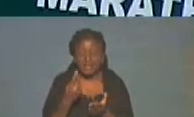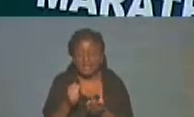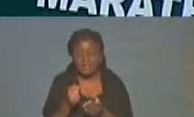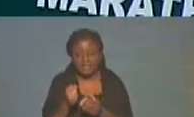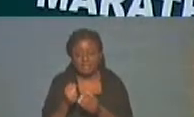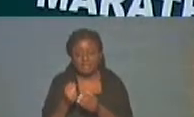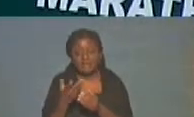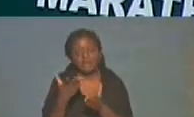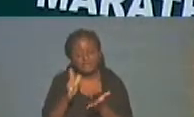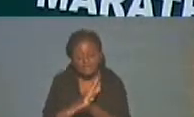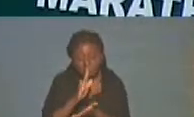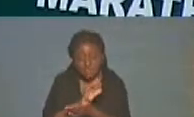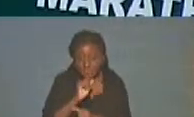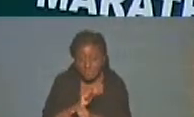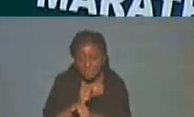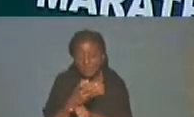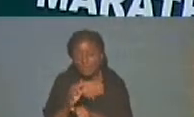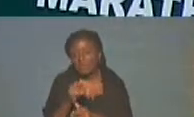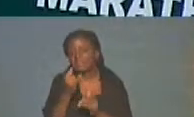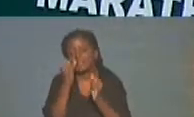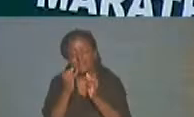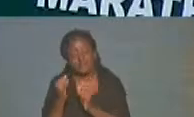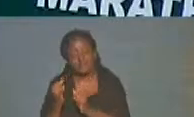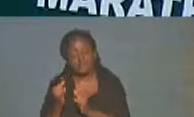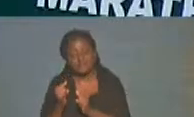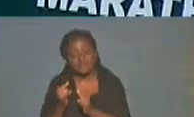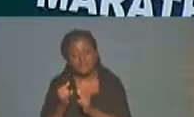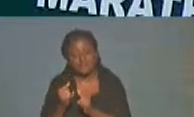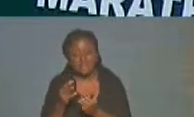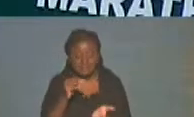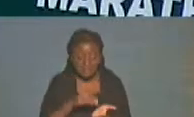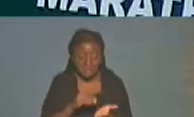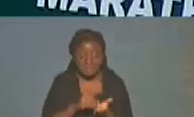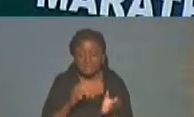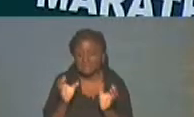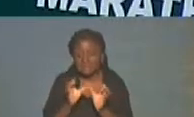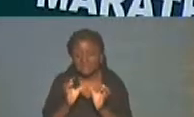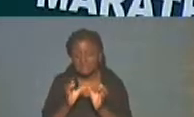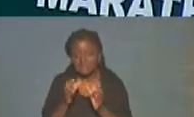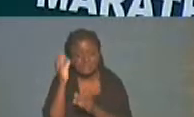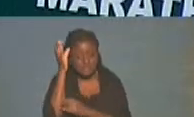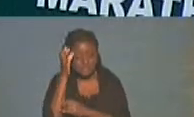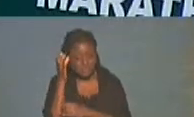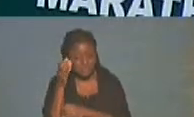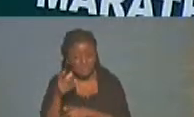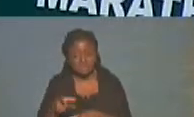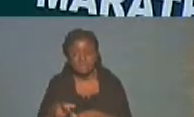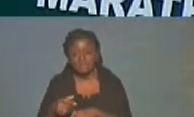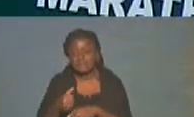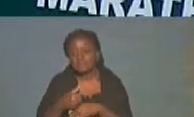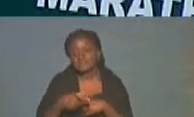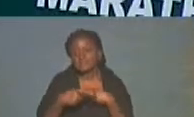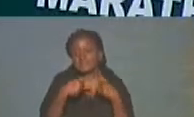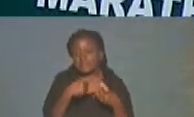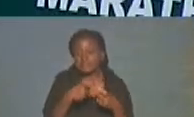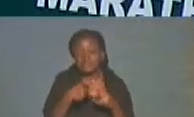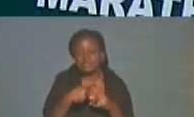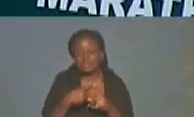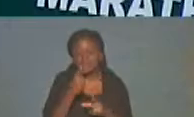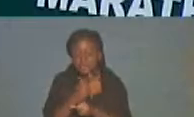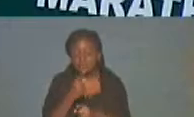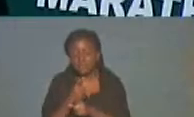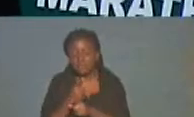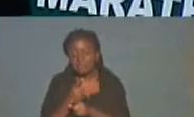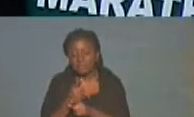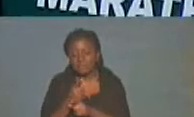Speaker, the matter concerning the medical certificates has been referred to the appropriate body. However, let me issue a